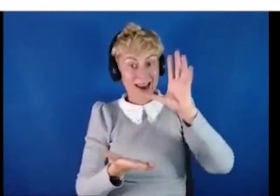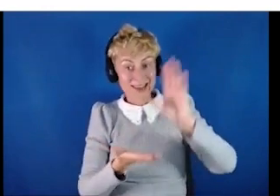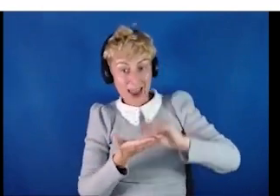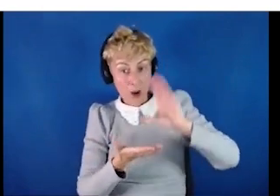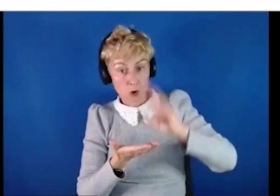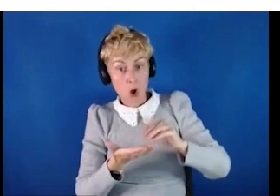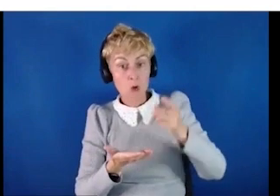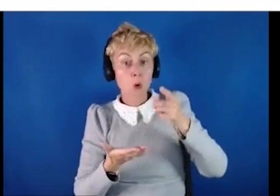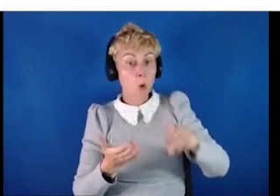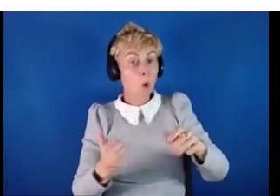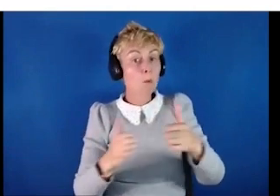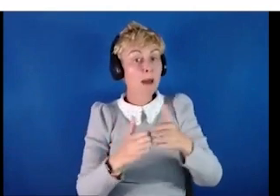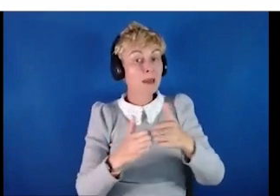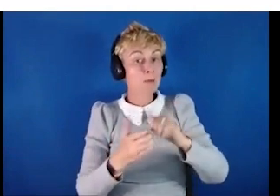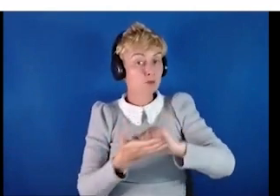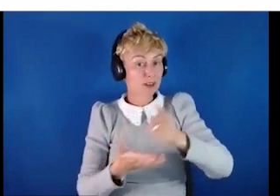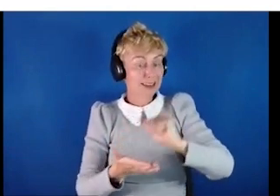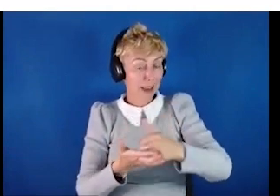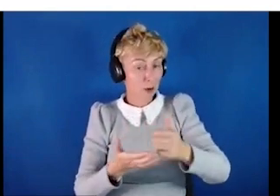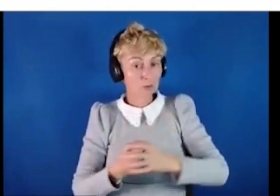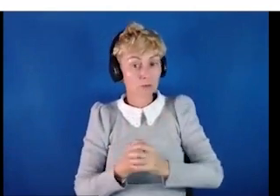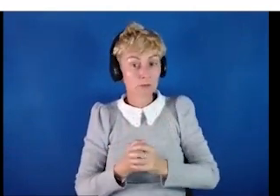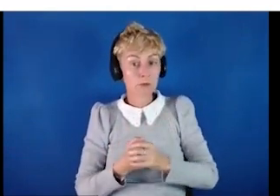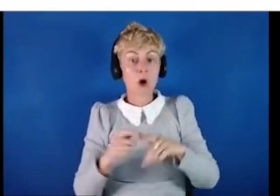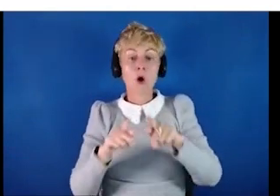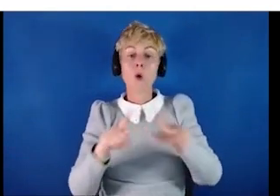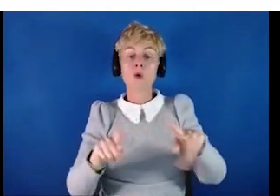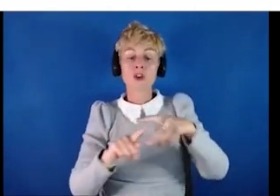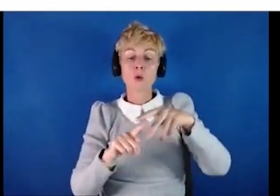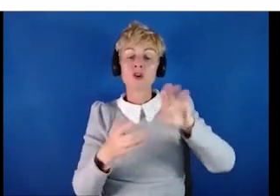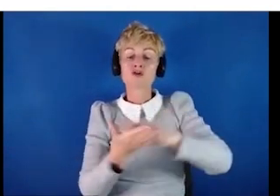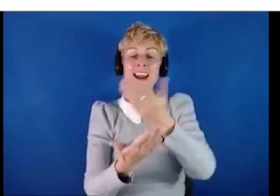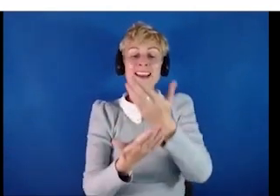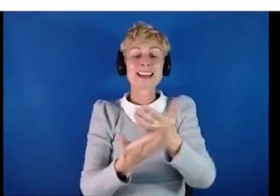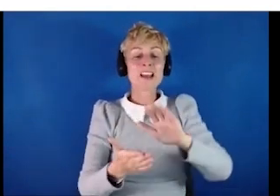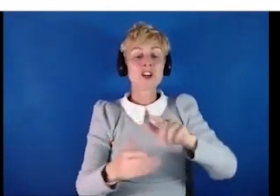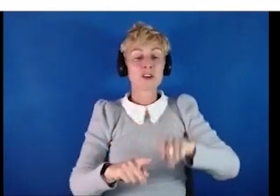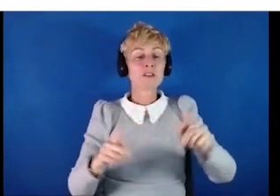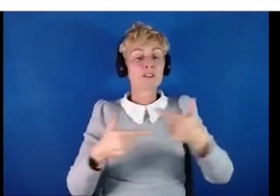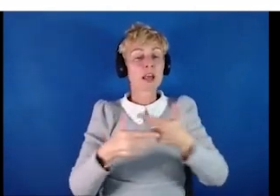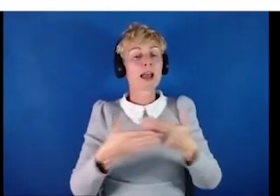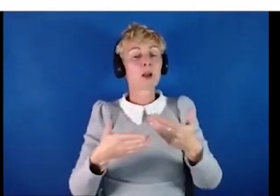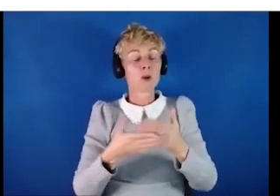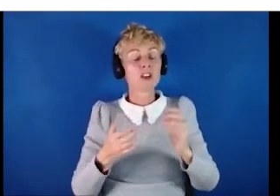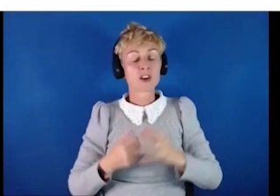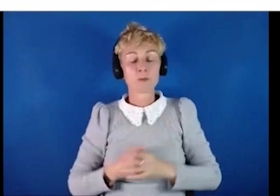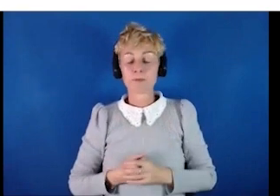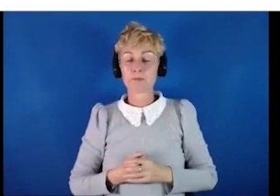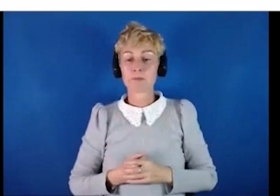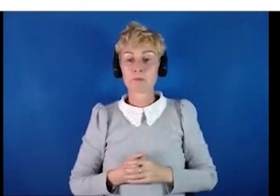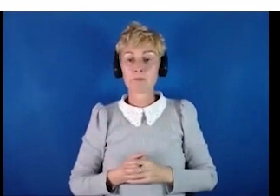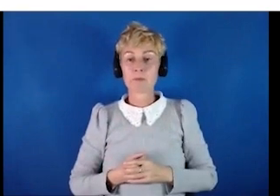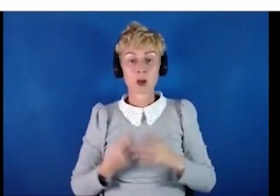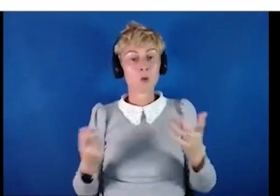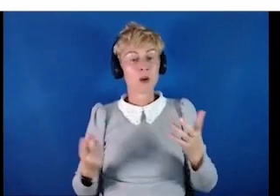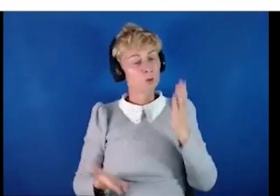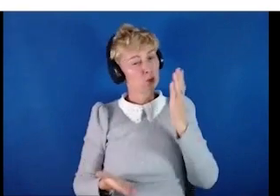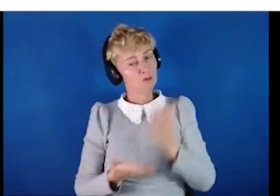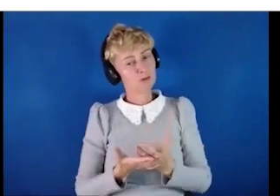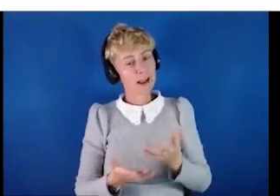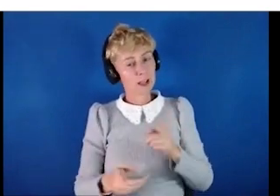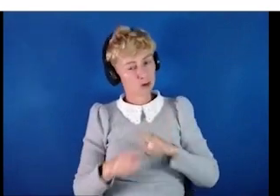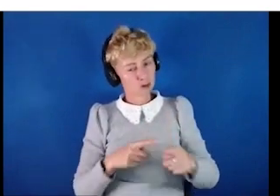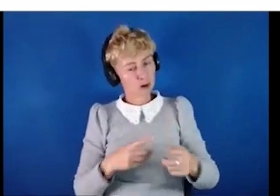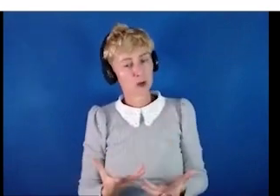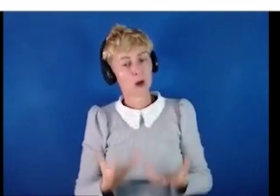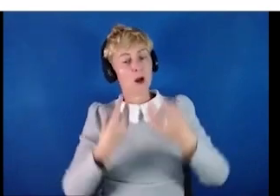also translation tools. And we try to really take these recommendations serious, and we've